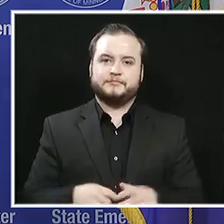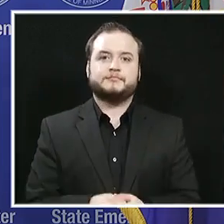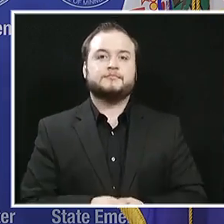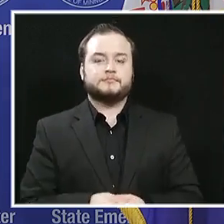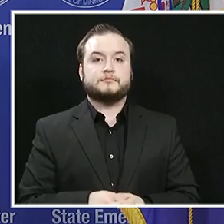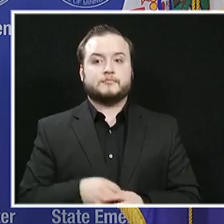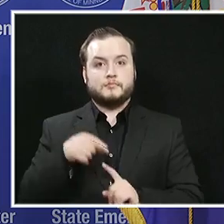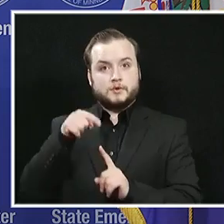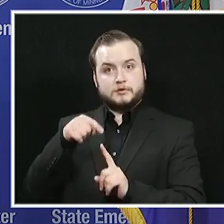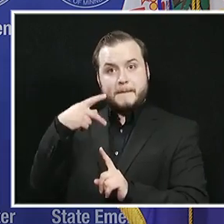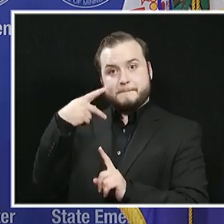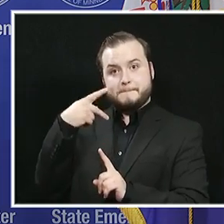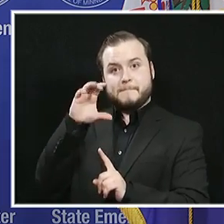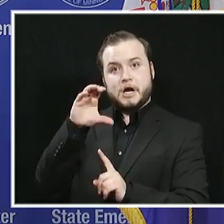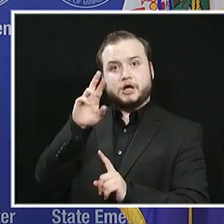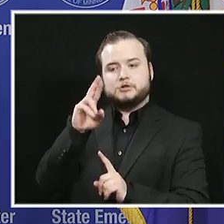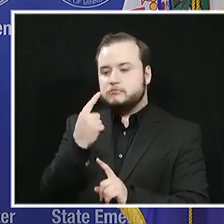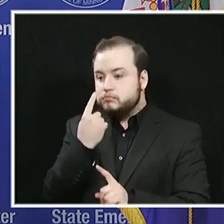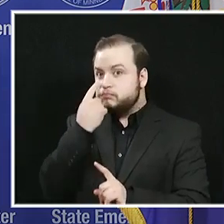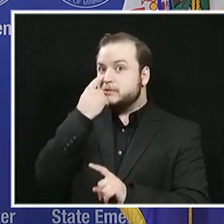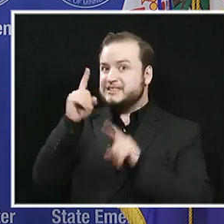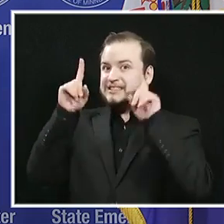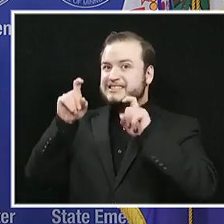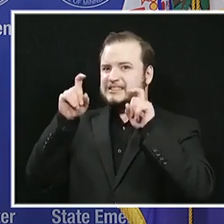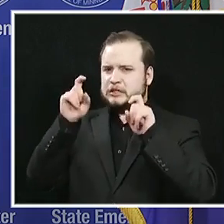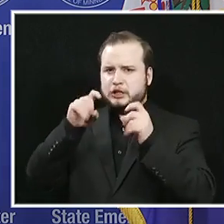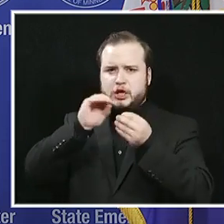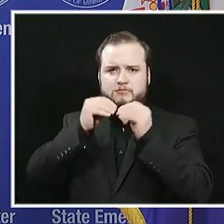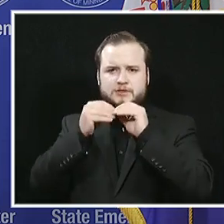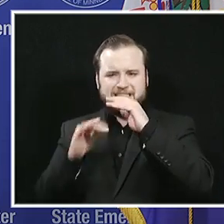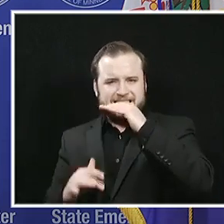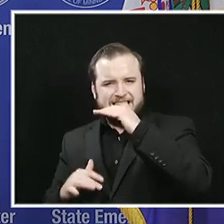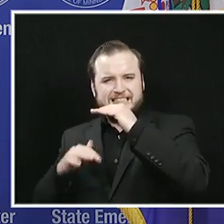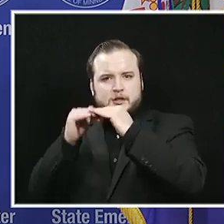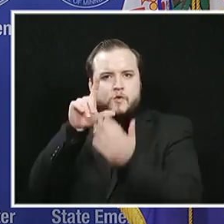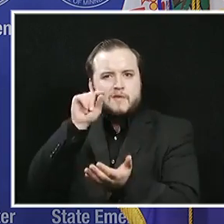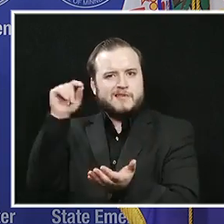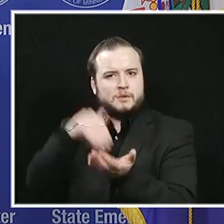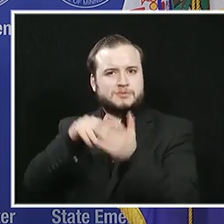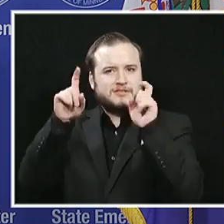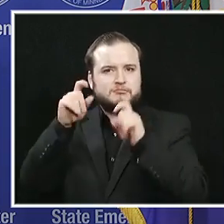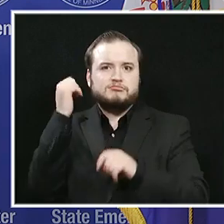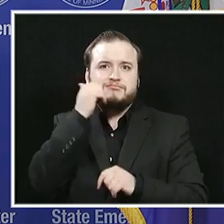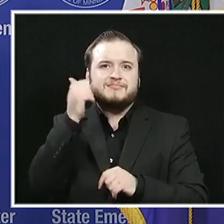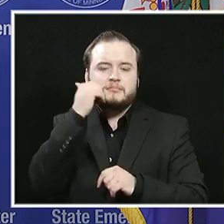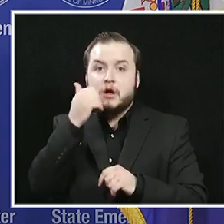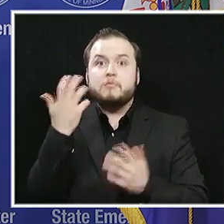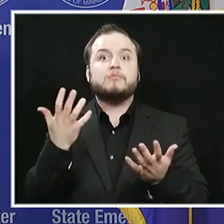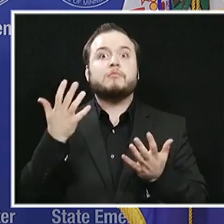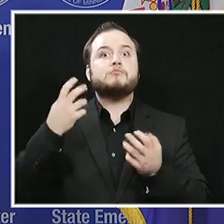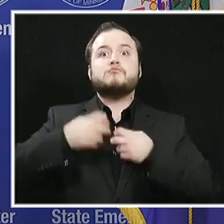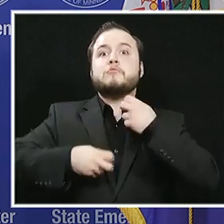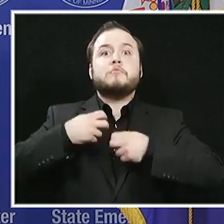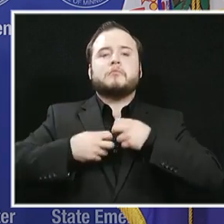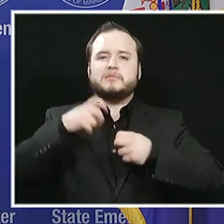tests were swabs. And I asked them to consider using the Defense Production Act on swabs. And